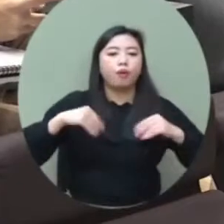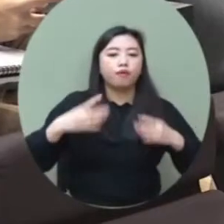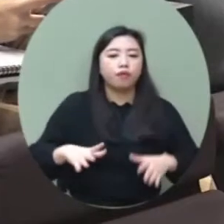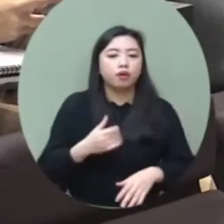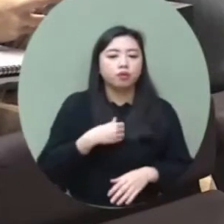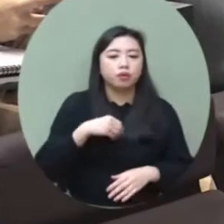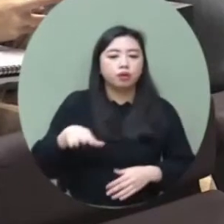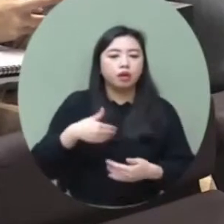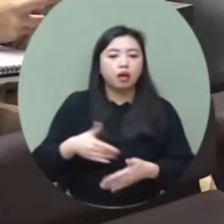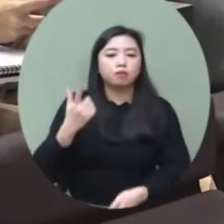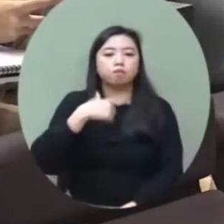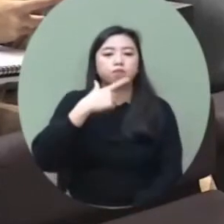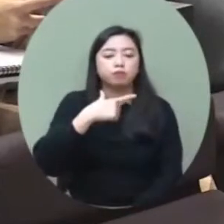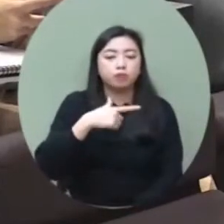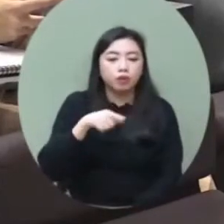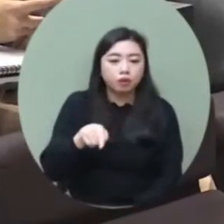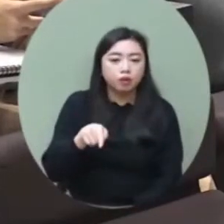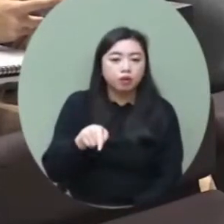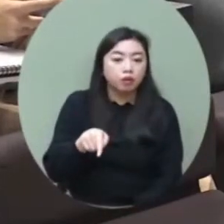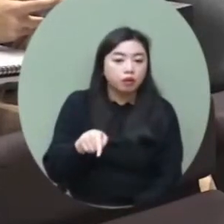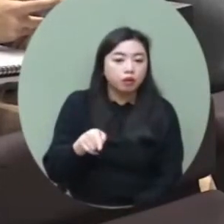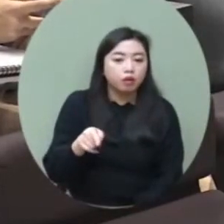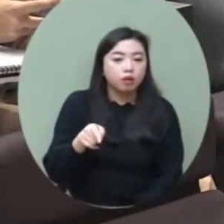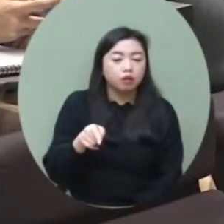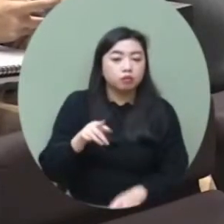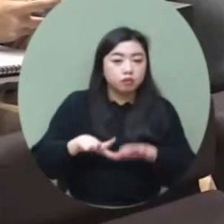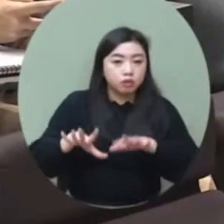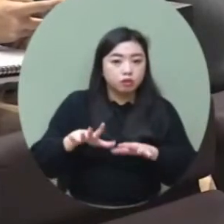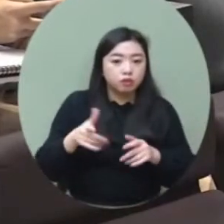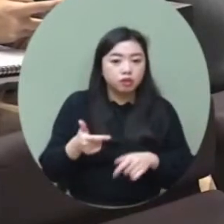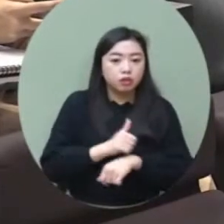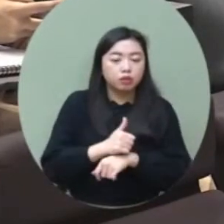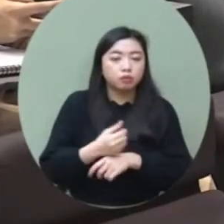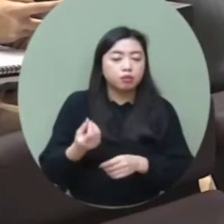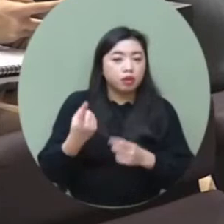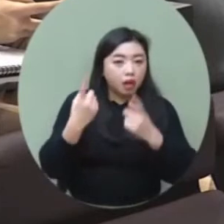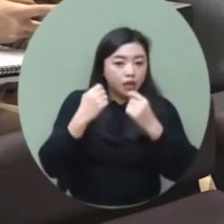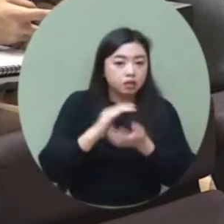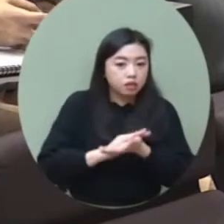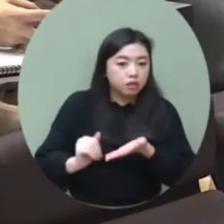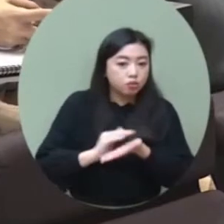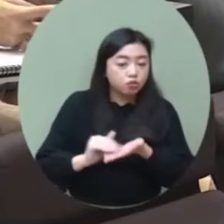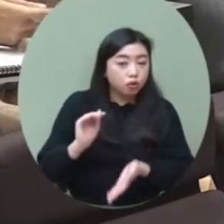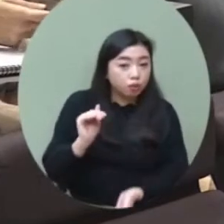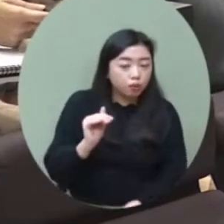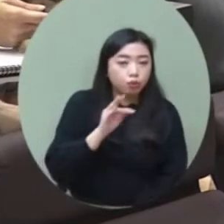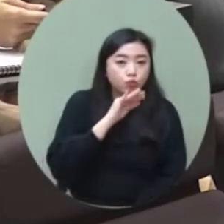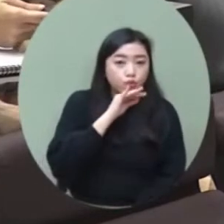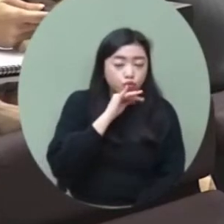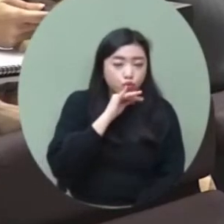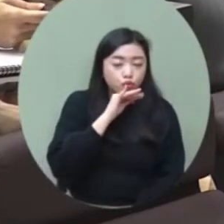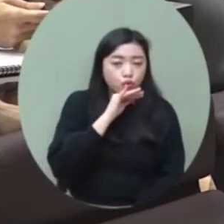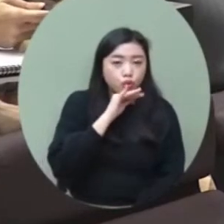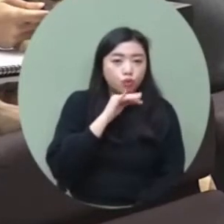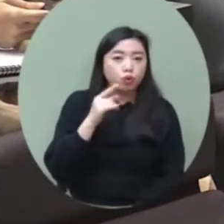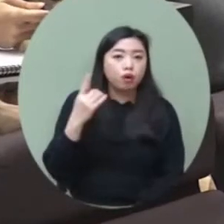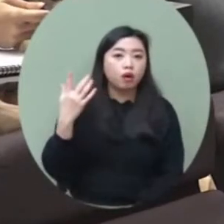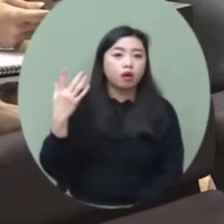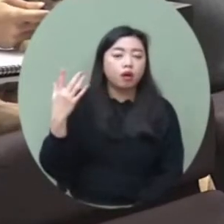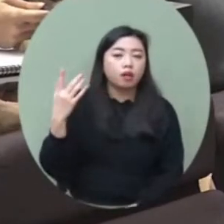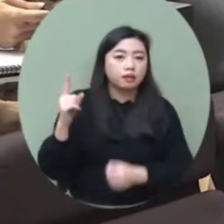They believed that they have recovered and they didn't want to undergo 2